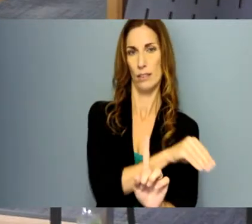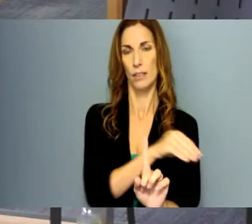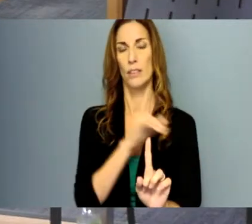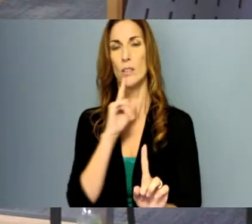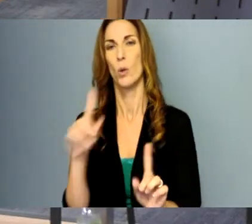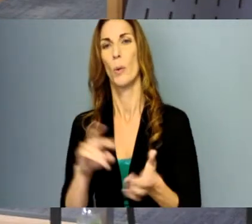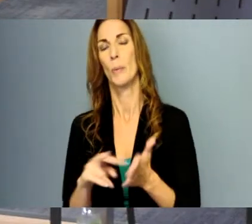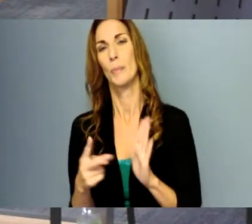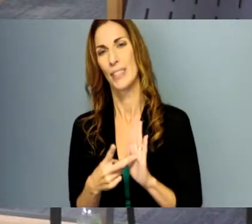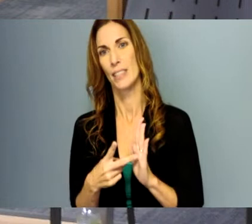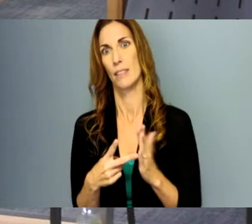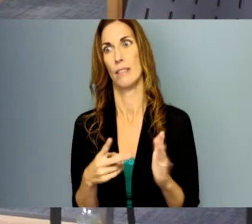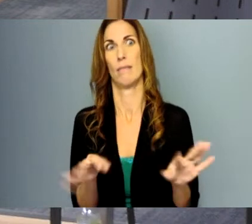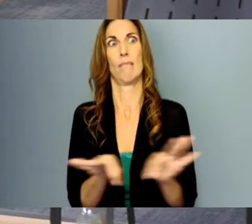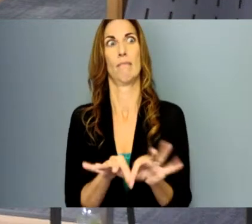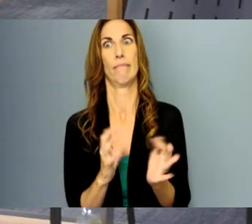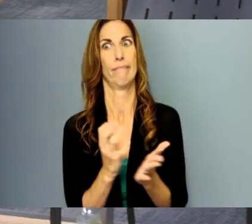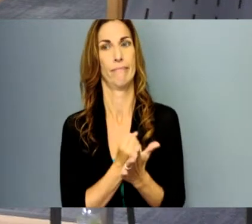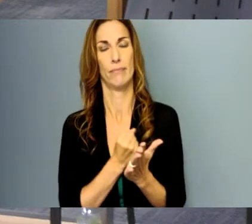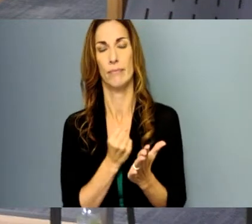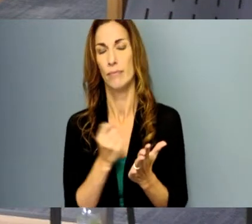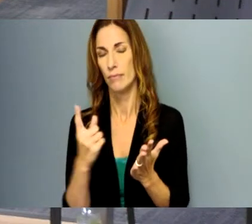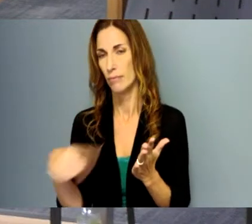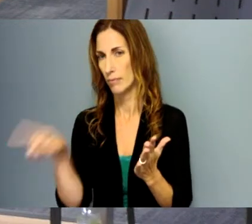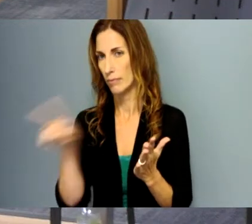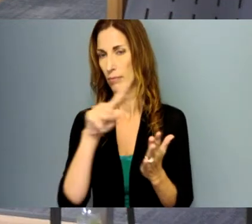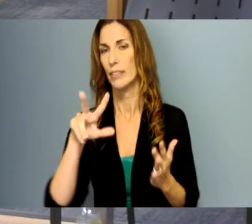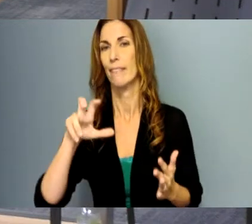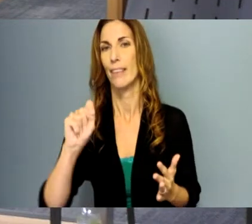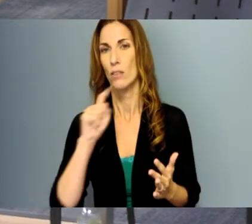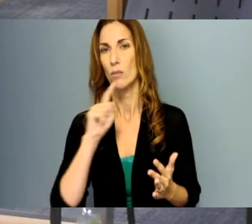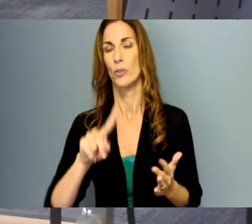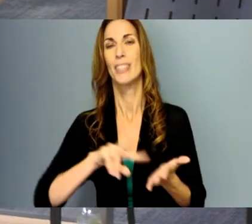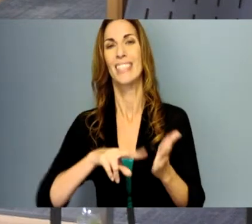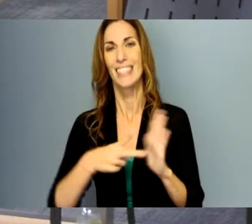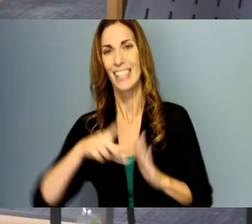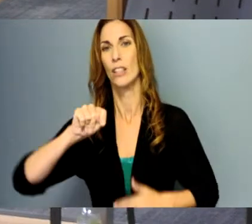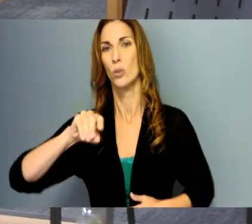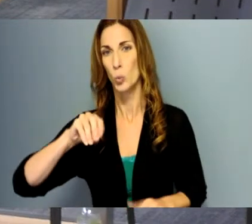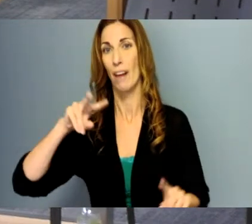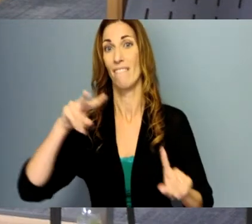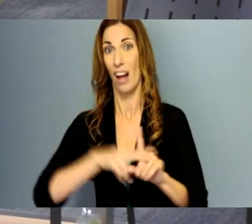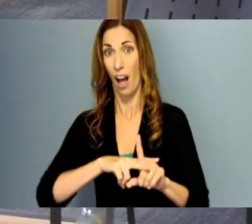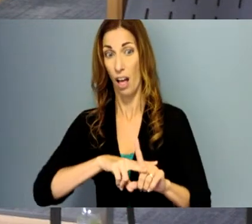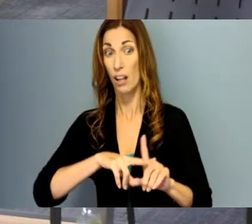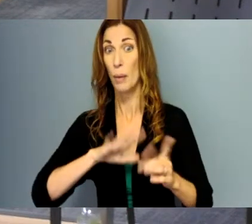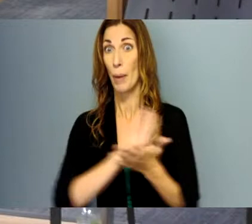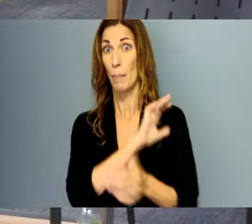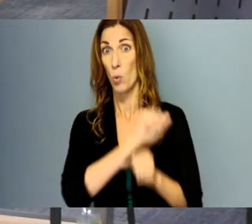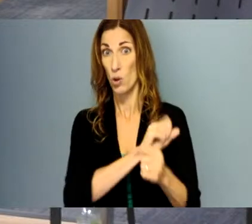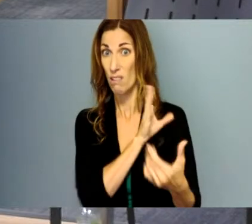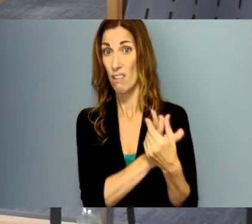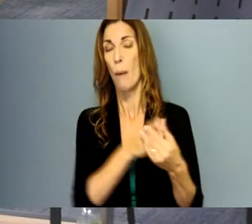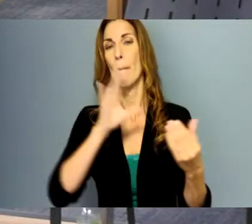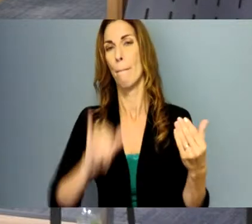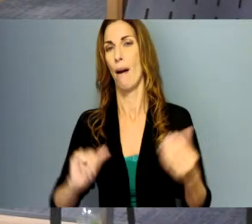it's pertinent to get your intent to file in by August 9th.